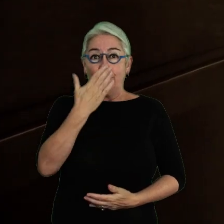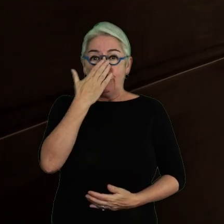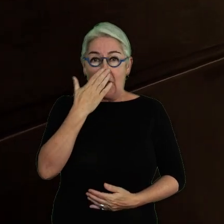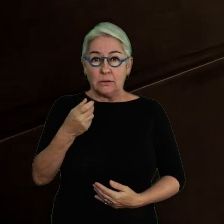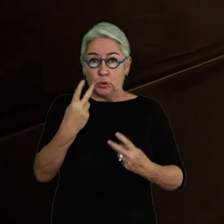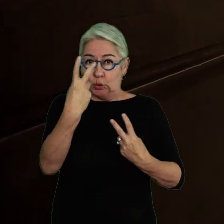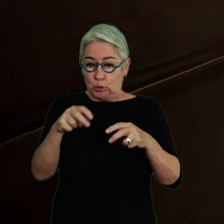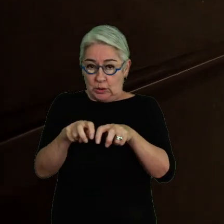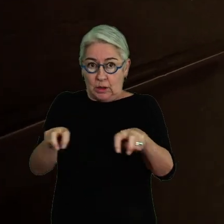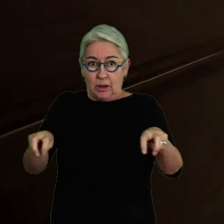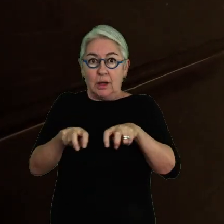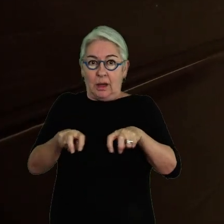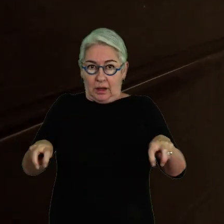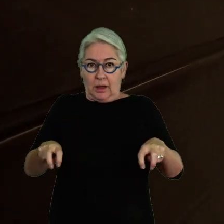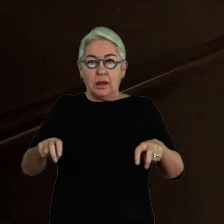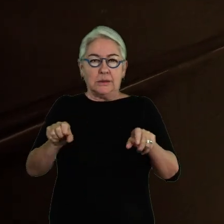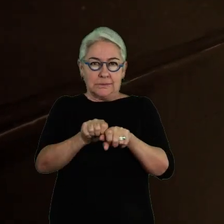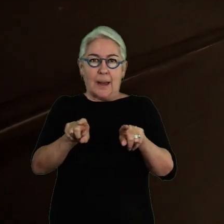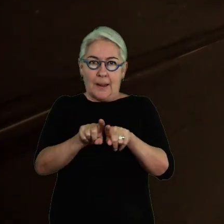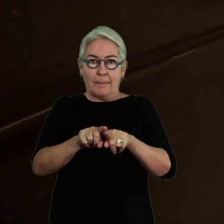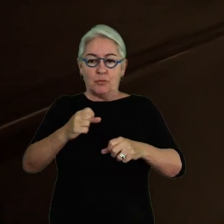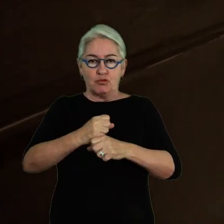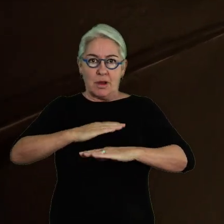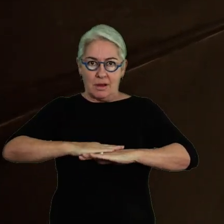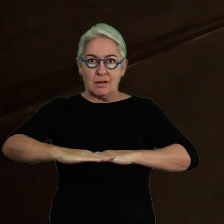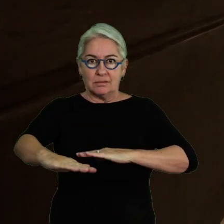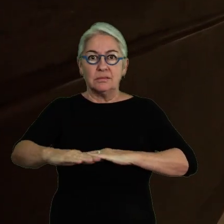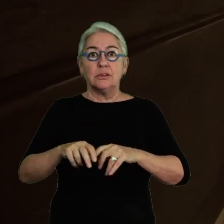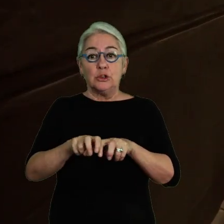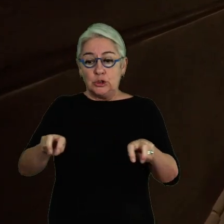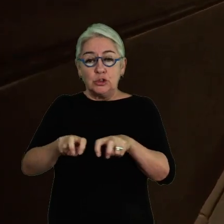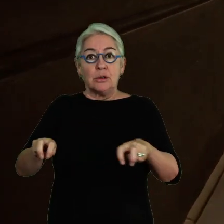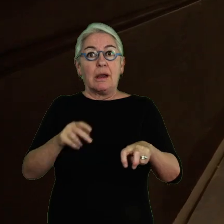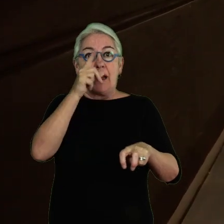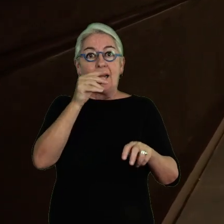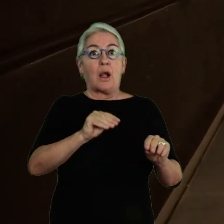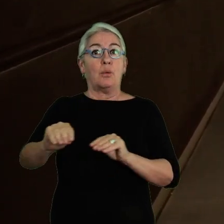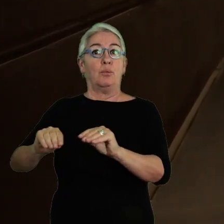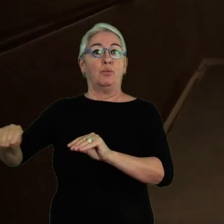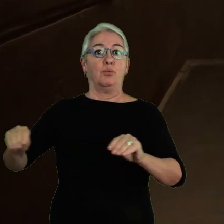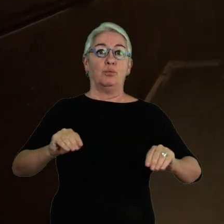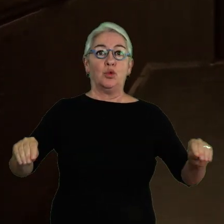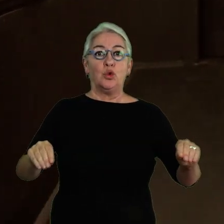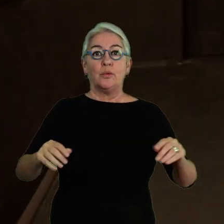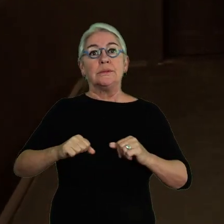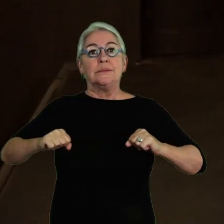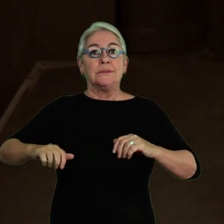The two front rows are on the ground level and chairs are removable for audience members with mobility aids.